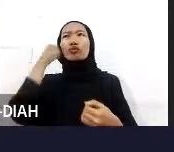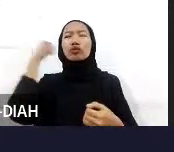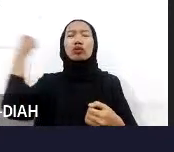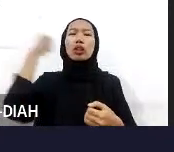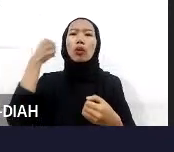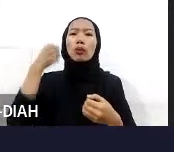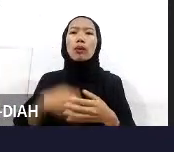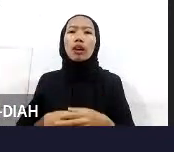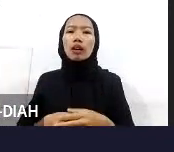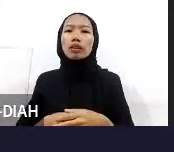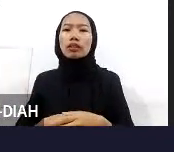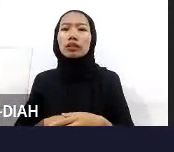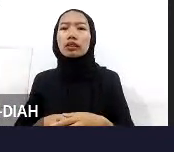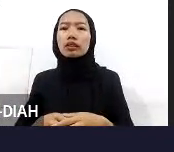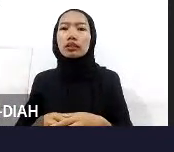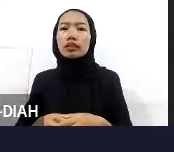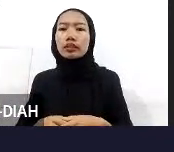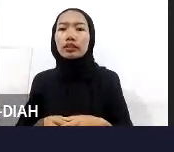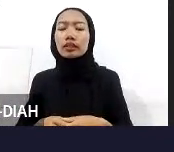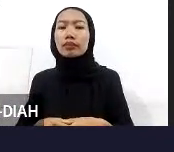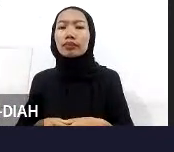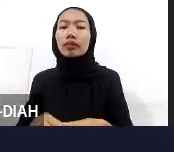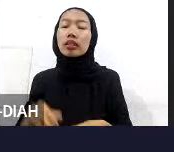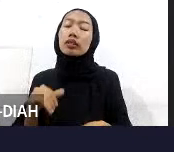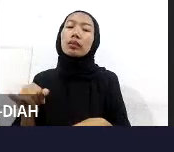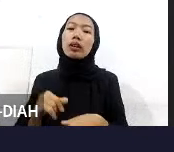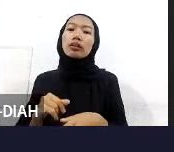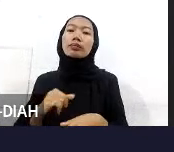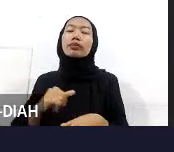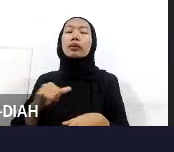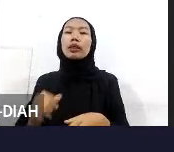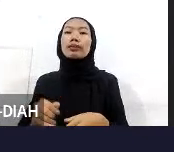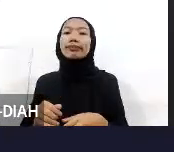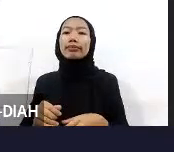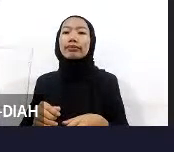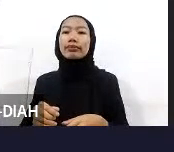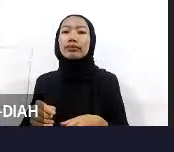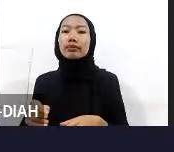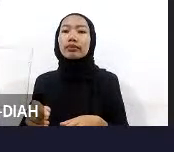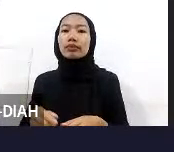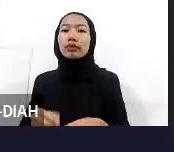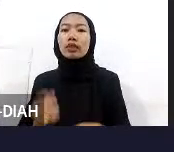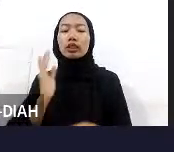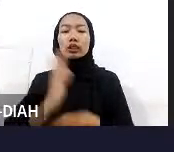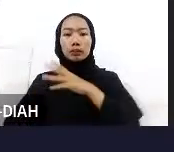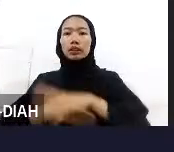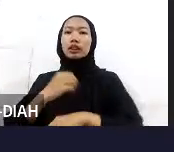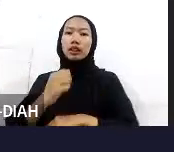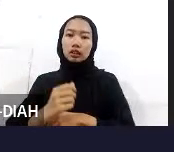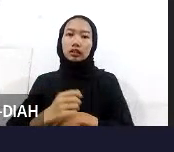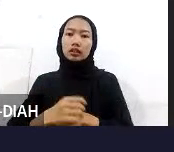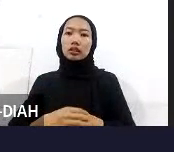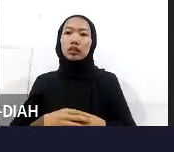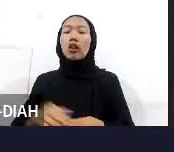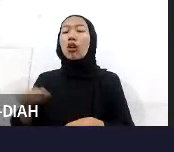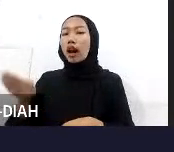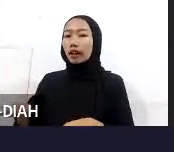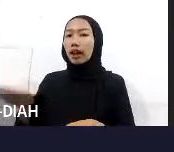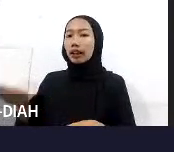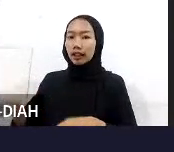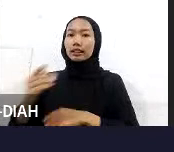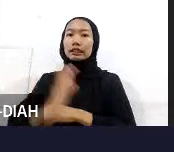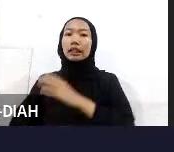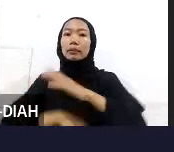disability. And this is really hard stage and a tough stage for the person's